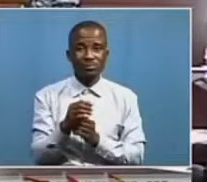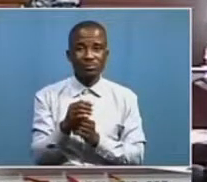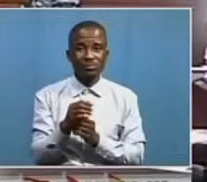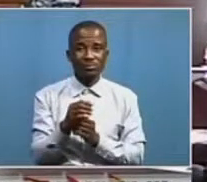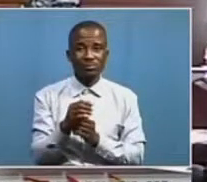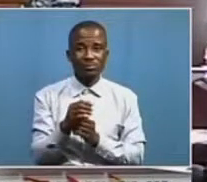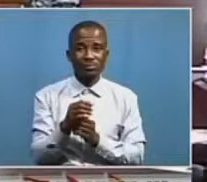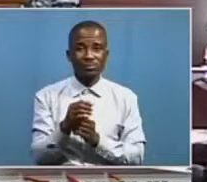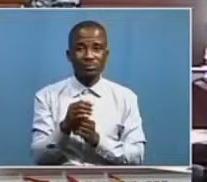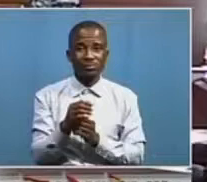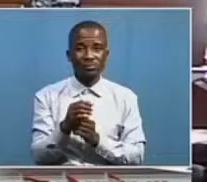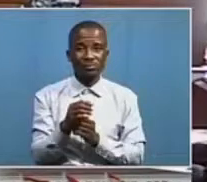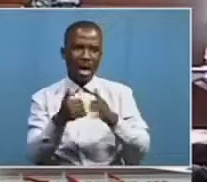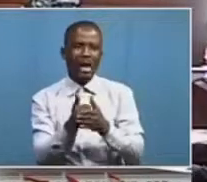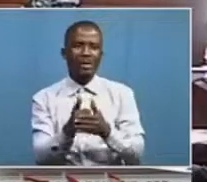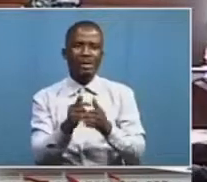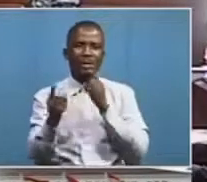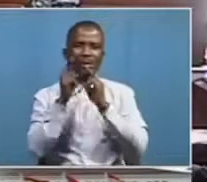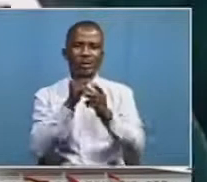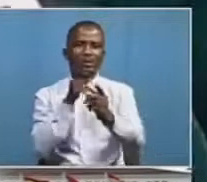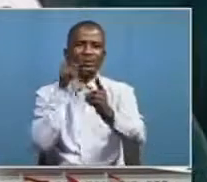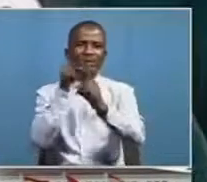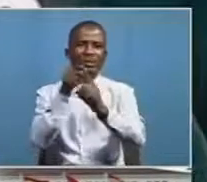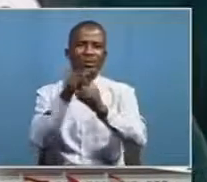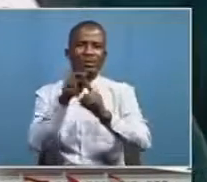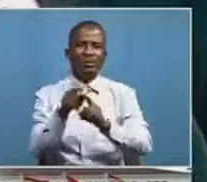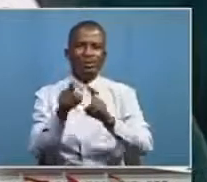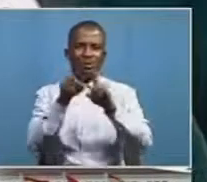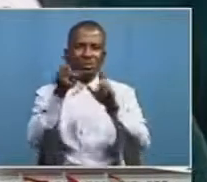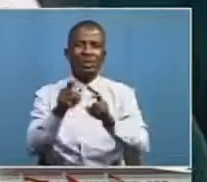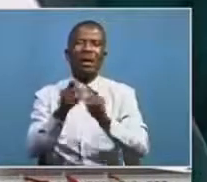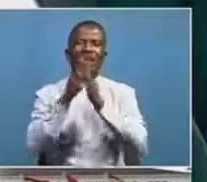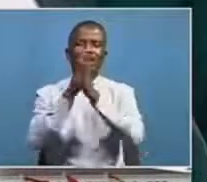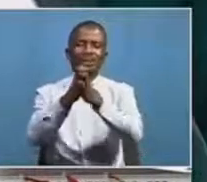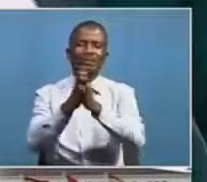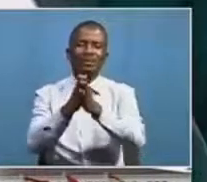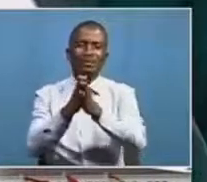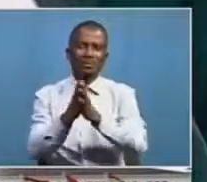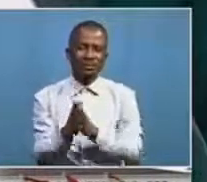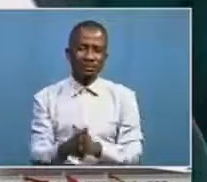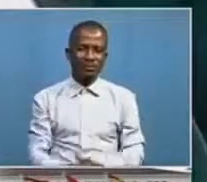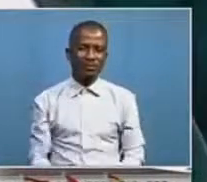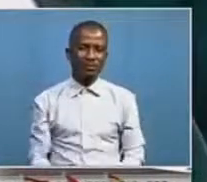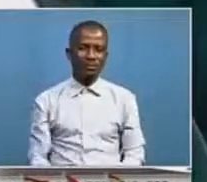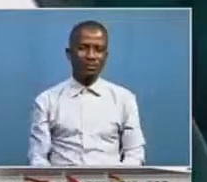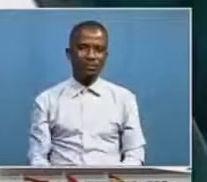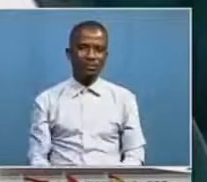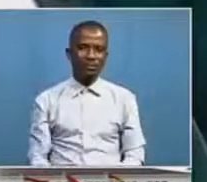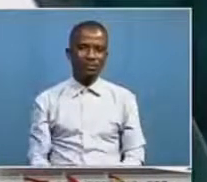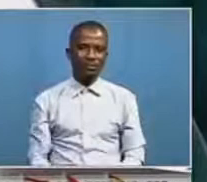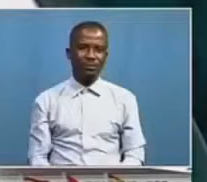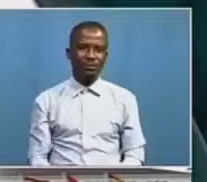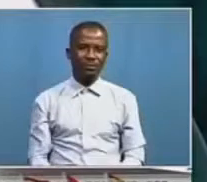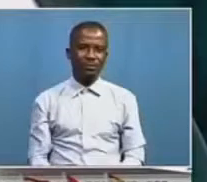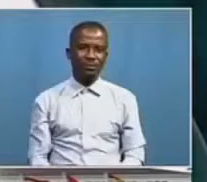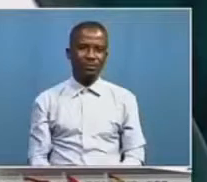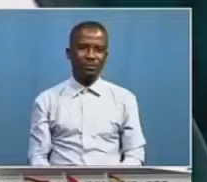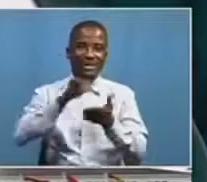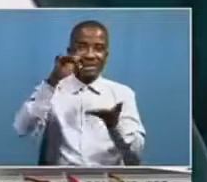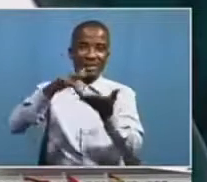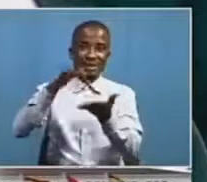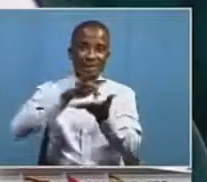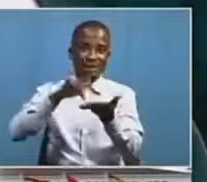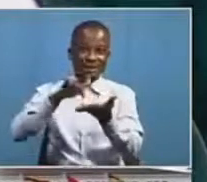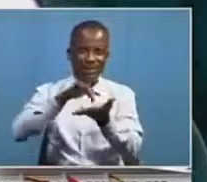change the second part. So kindly stick to the question. I am saying that from the calculation of the figures of